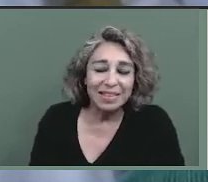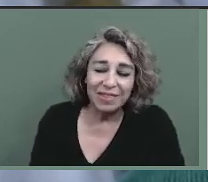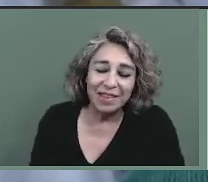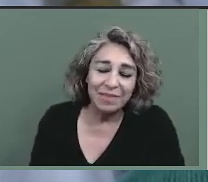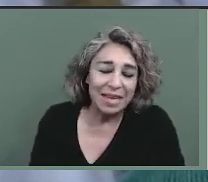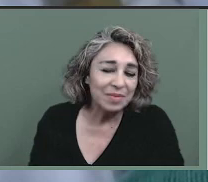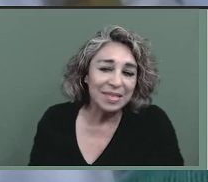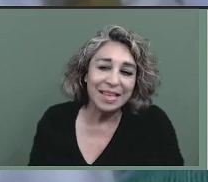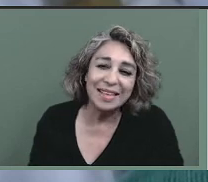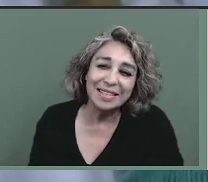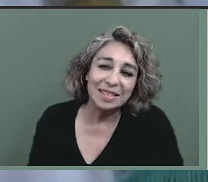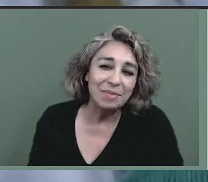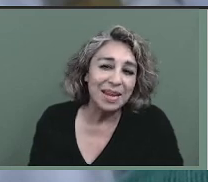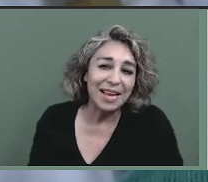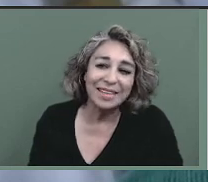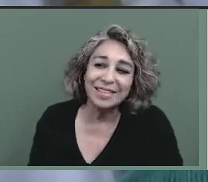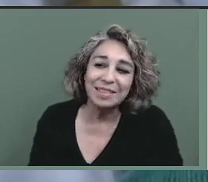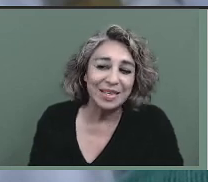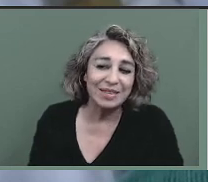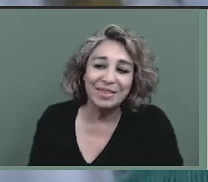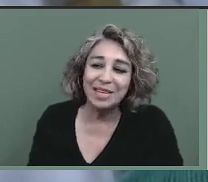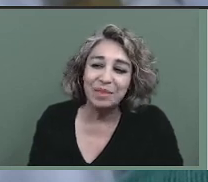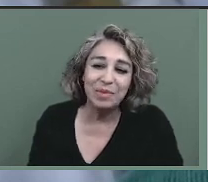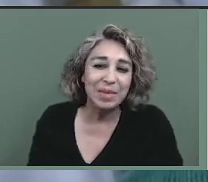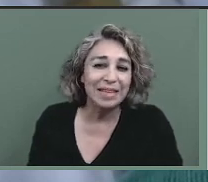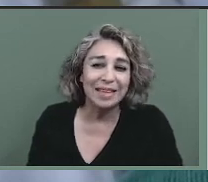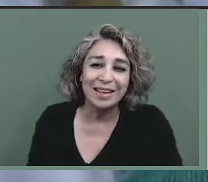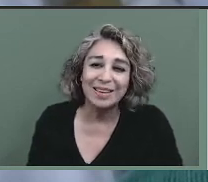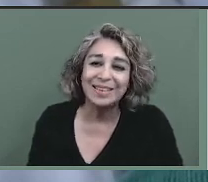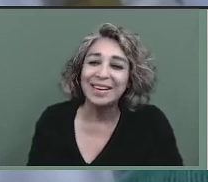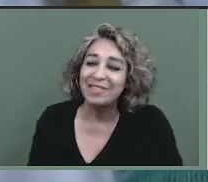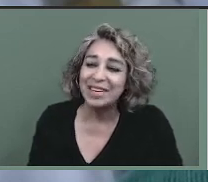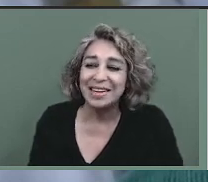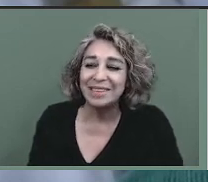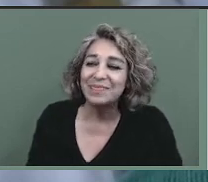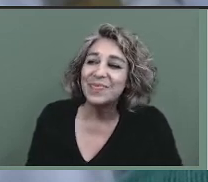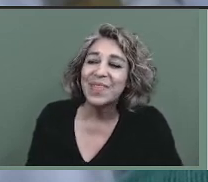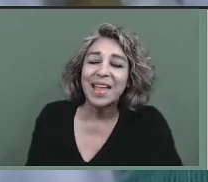best. If I make any mistakes and somebody catches it, be sure and tell me, because I learn